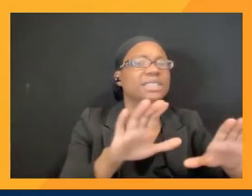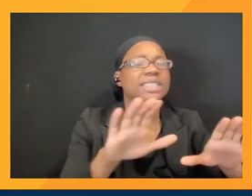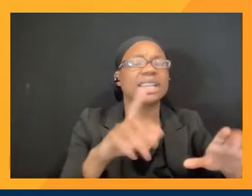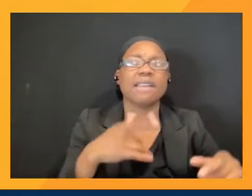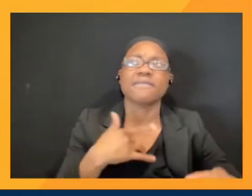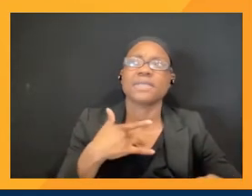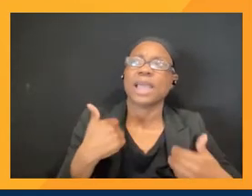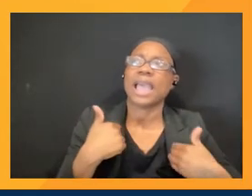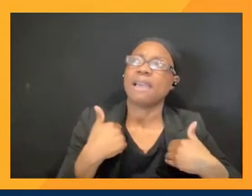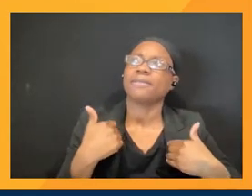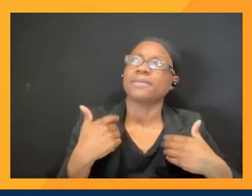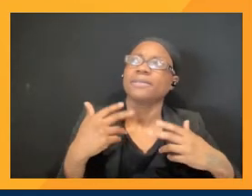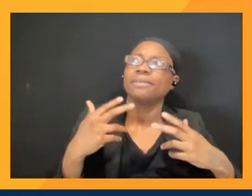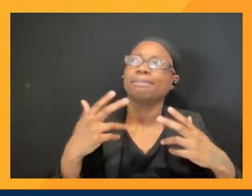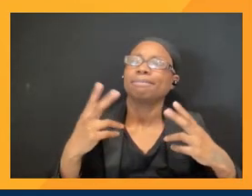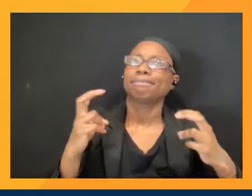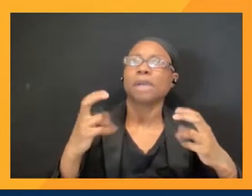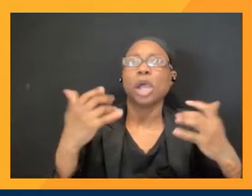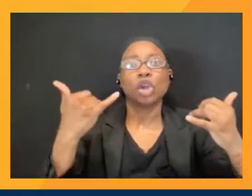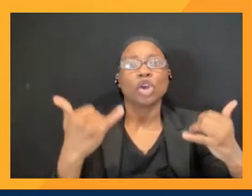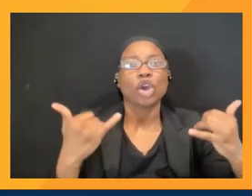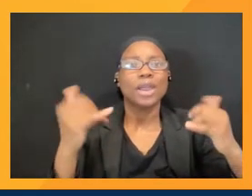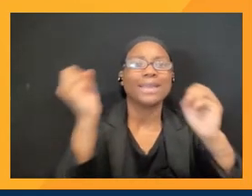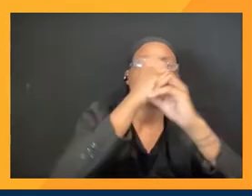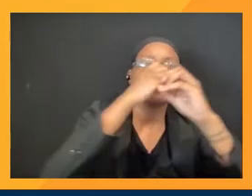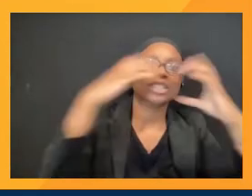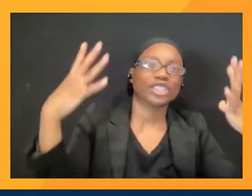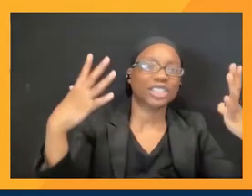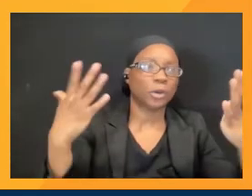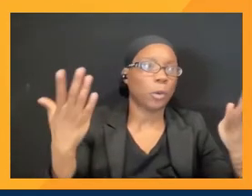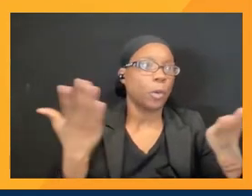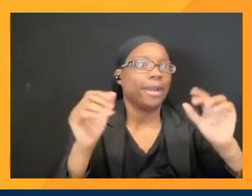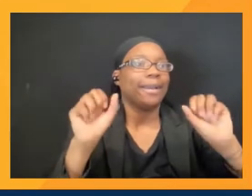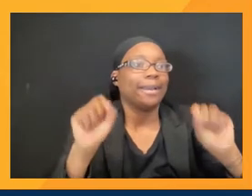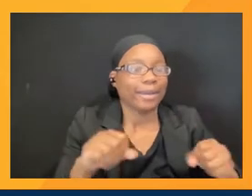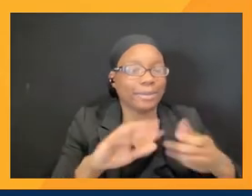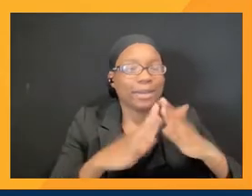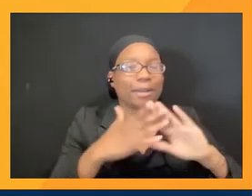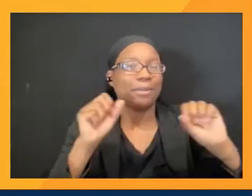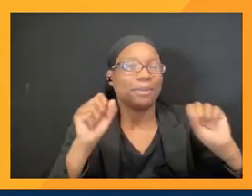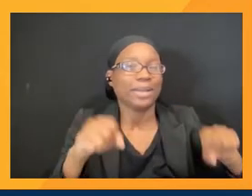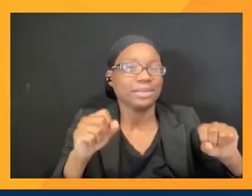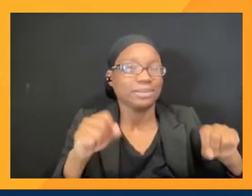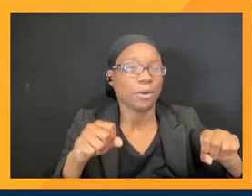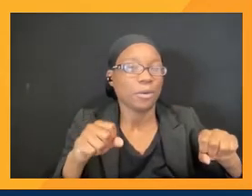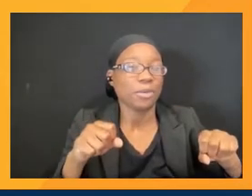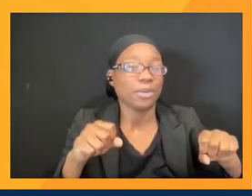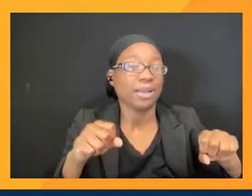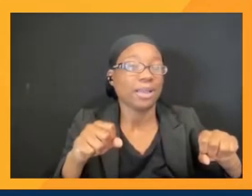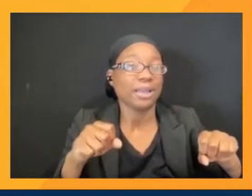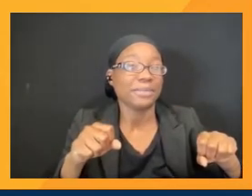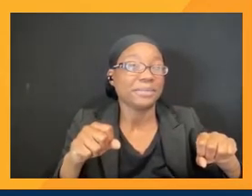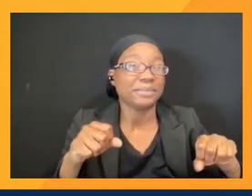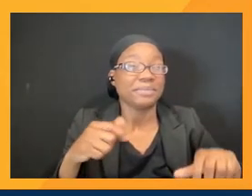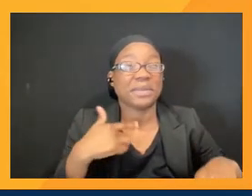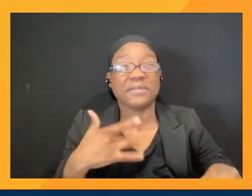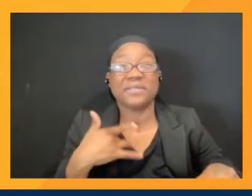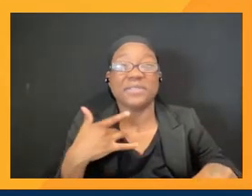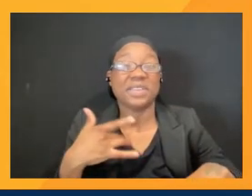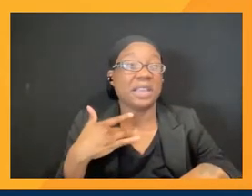daughters, sisters, aunties. We want to do those things. We love our families and the people we care